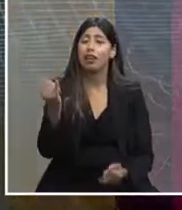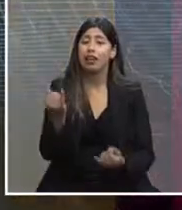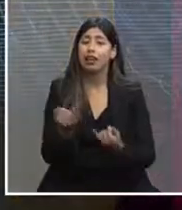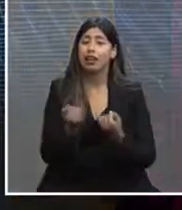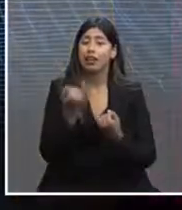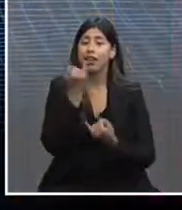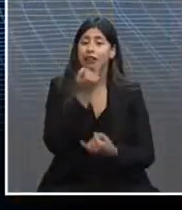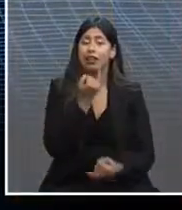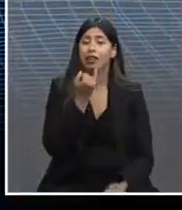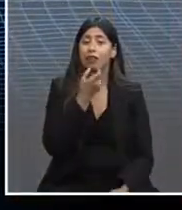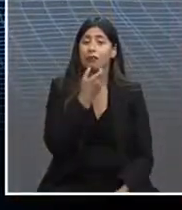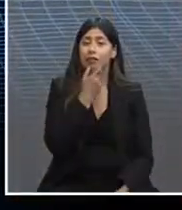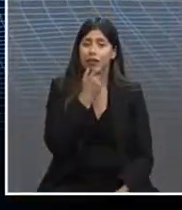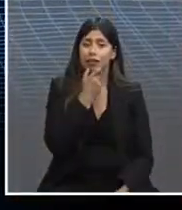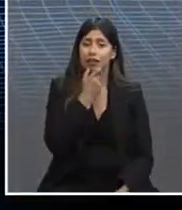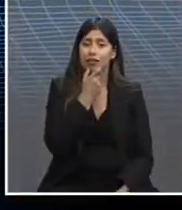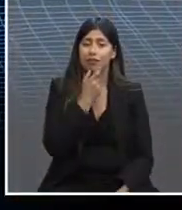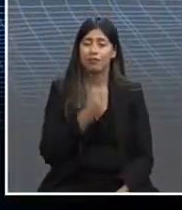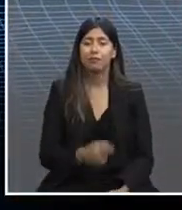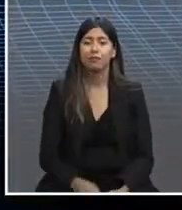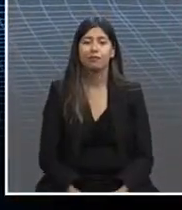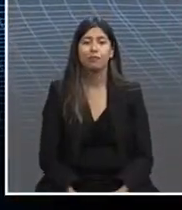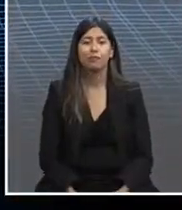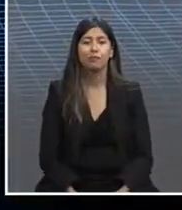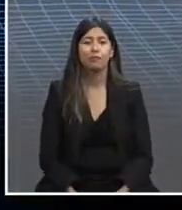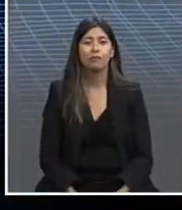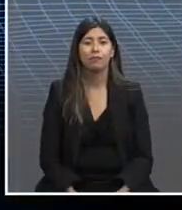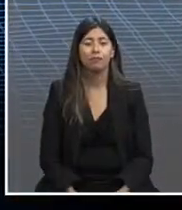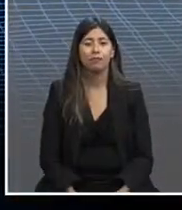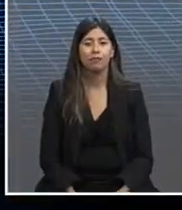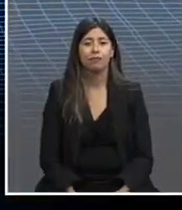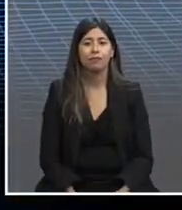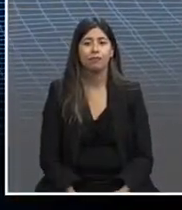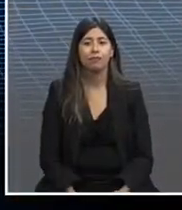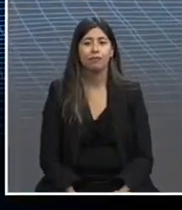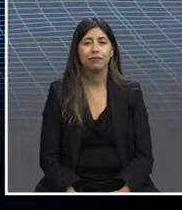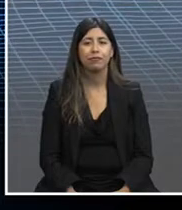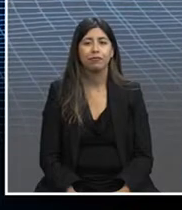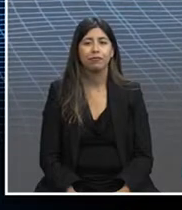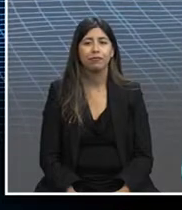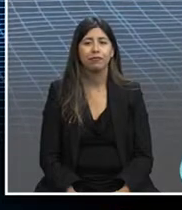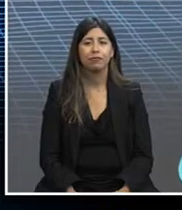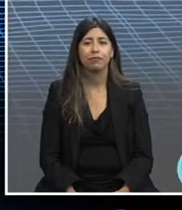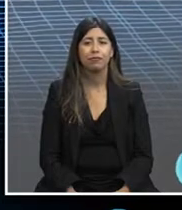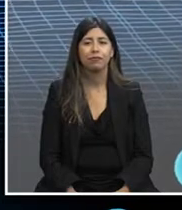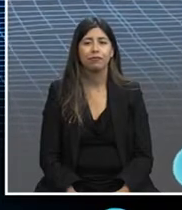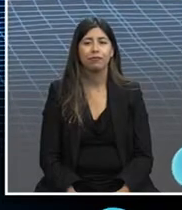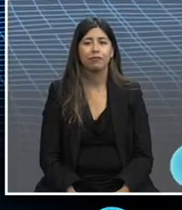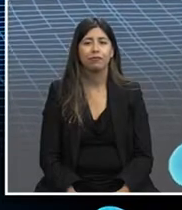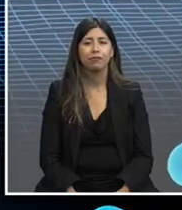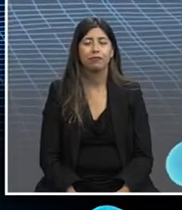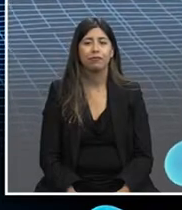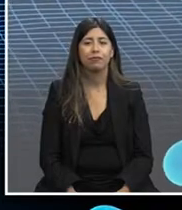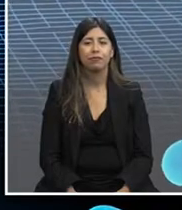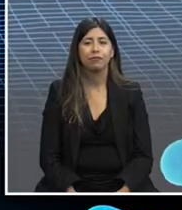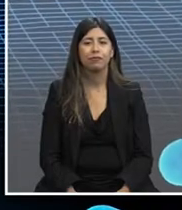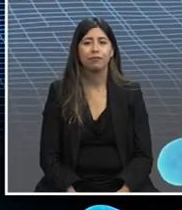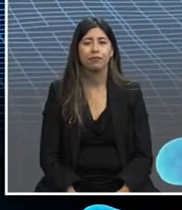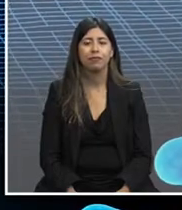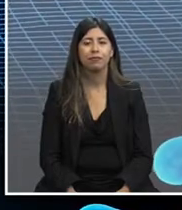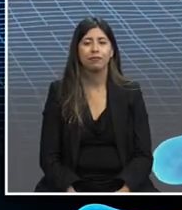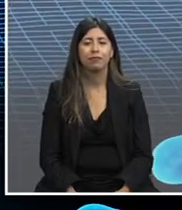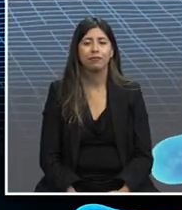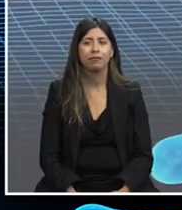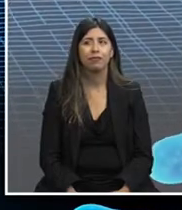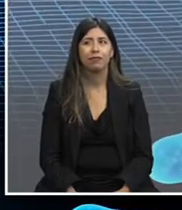ecological perspective, it was not a human that was remarkable, but humanity. And crucially, we were able to cooperate